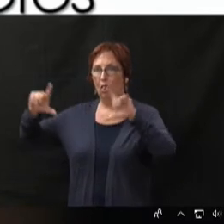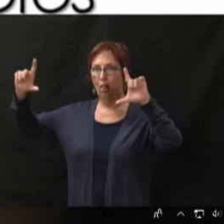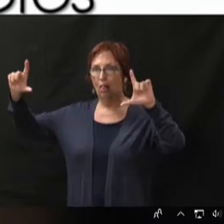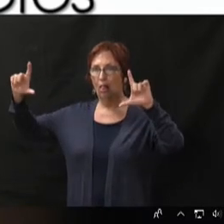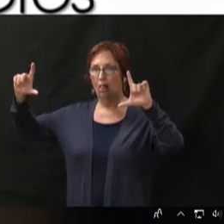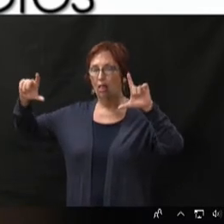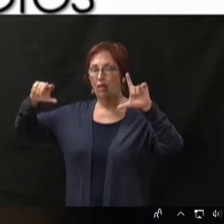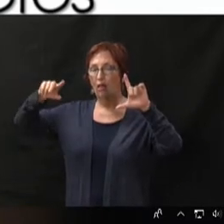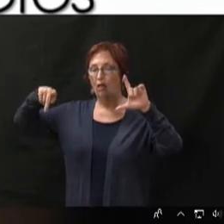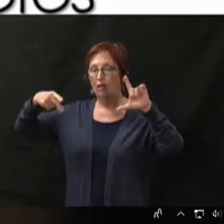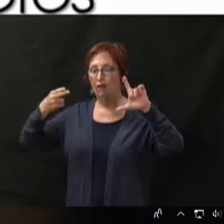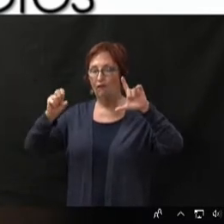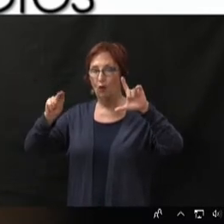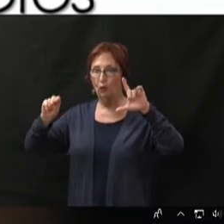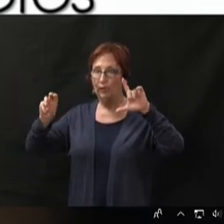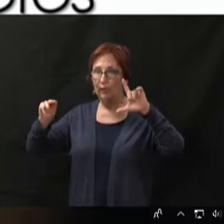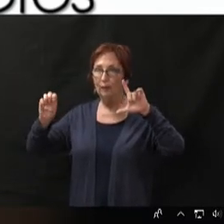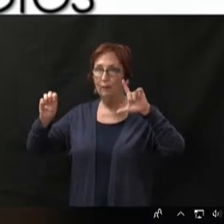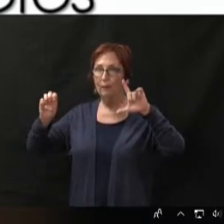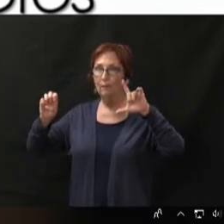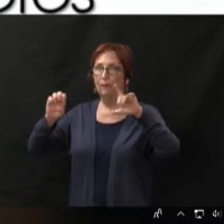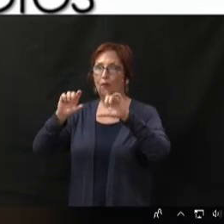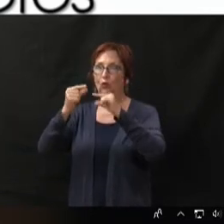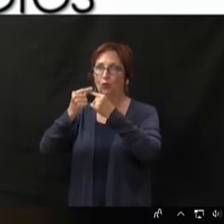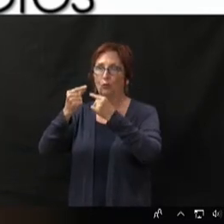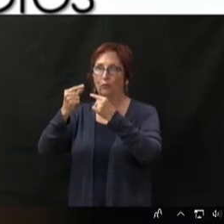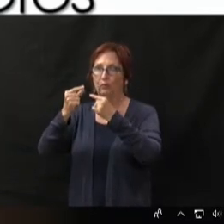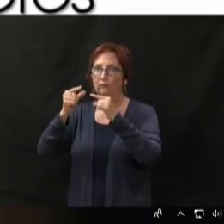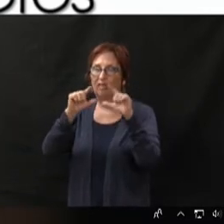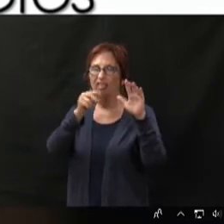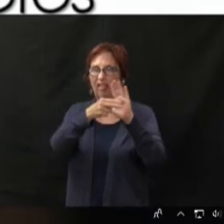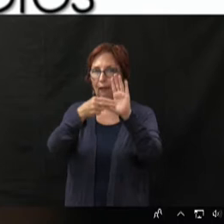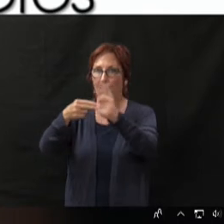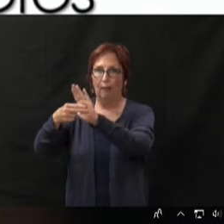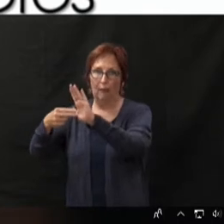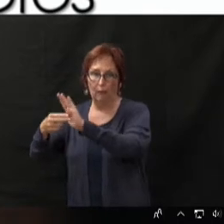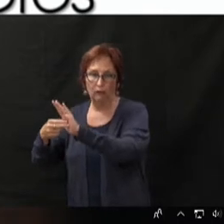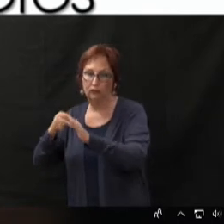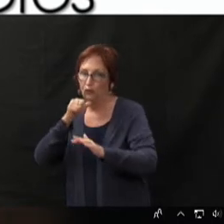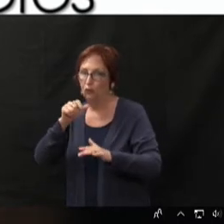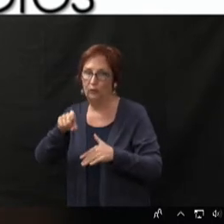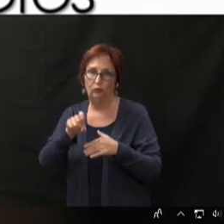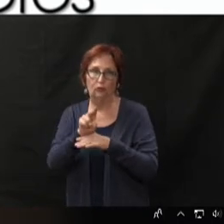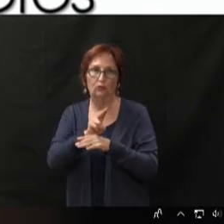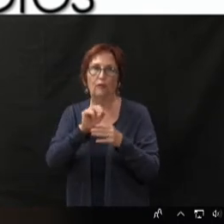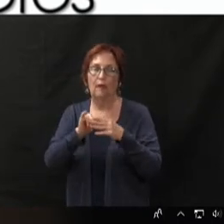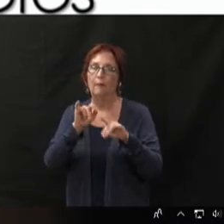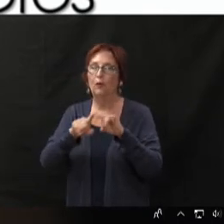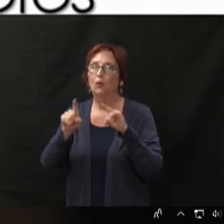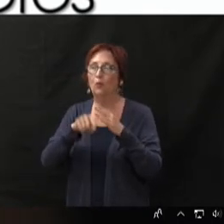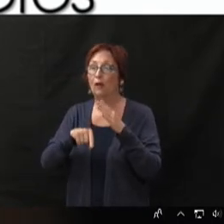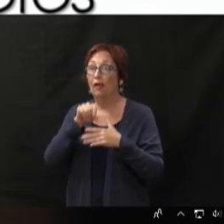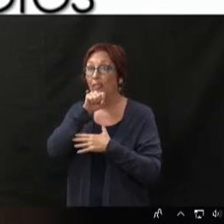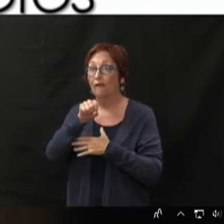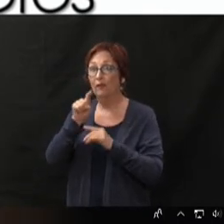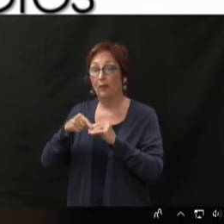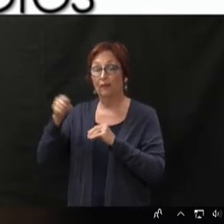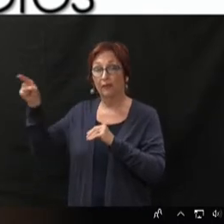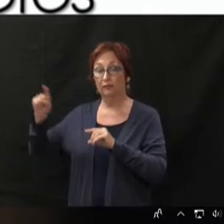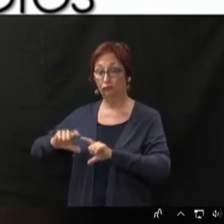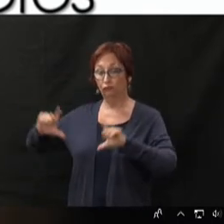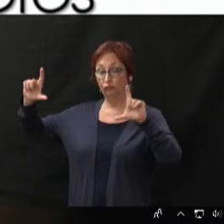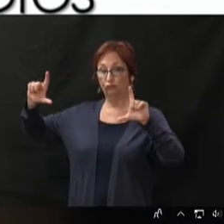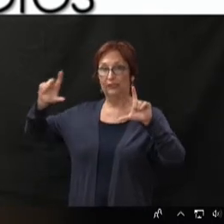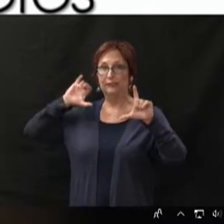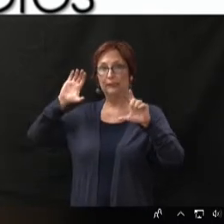group labels, which we don't need to get into, nasals and fricatives. You don't have to put that. But what I love about this is the picture of